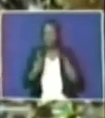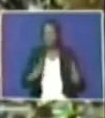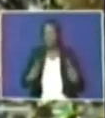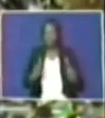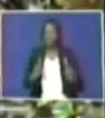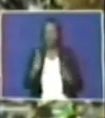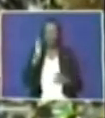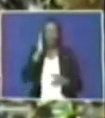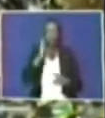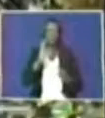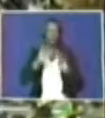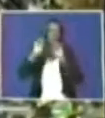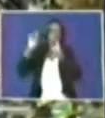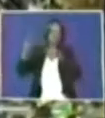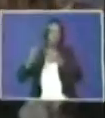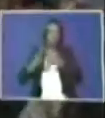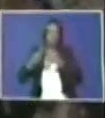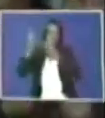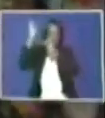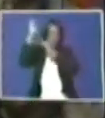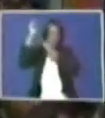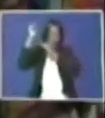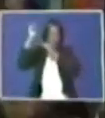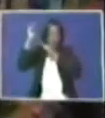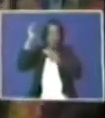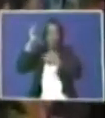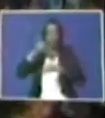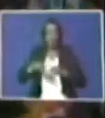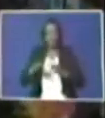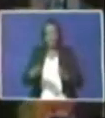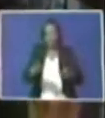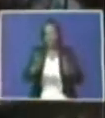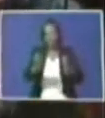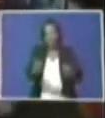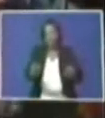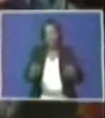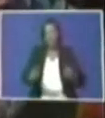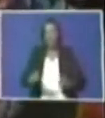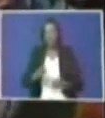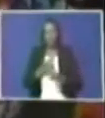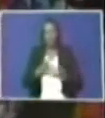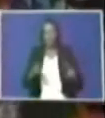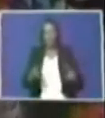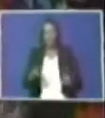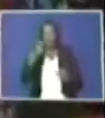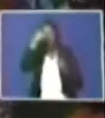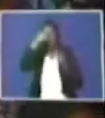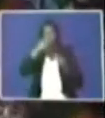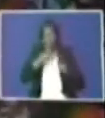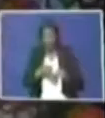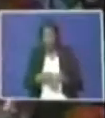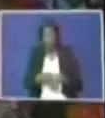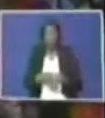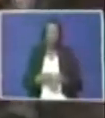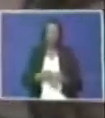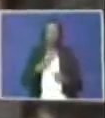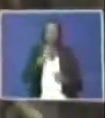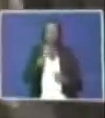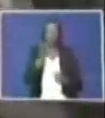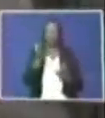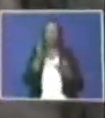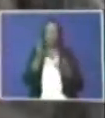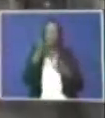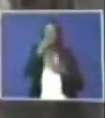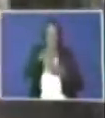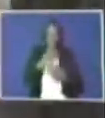move on to Junkanoo on Bay Street. Junkanoo will be the main feature there, and this is just a reminder of what you don't want to